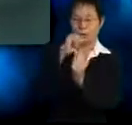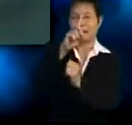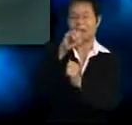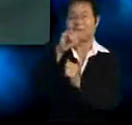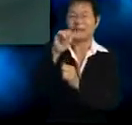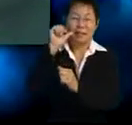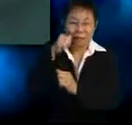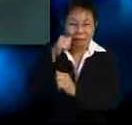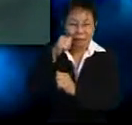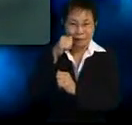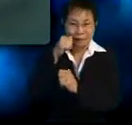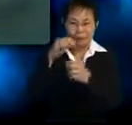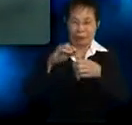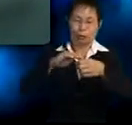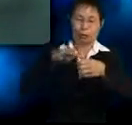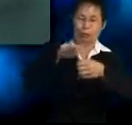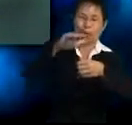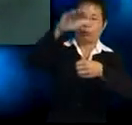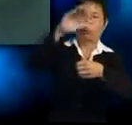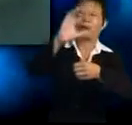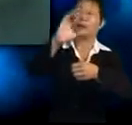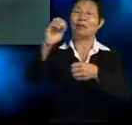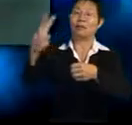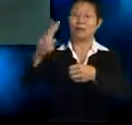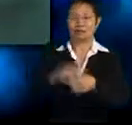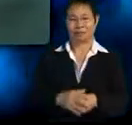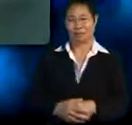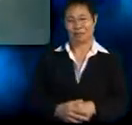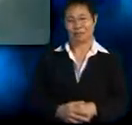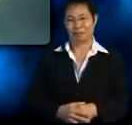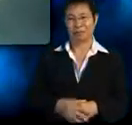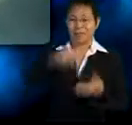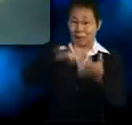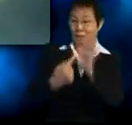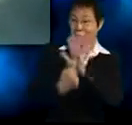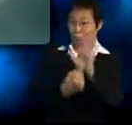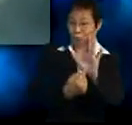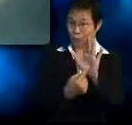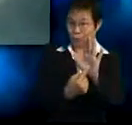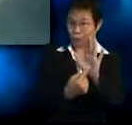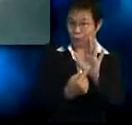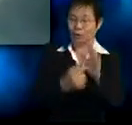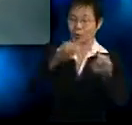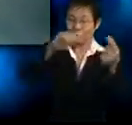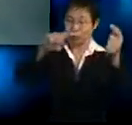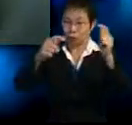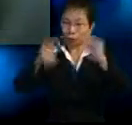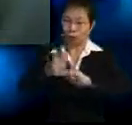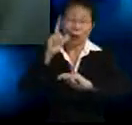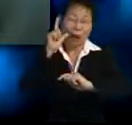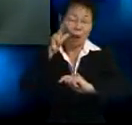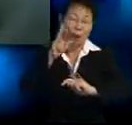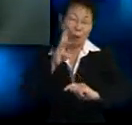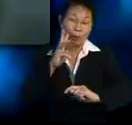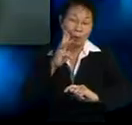acid releases carbon dioxide. This is shown by the change in lime